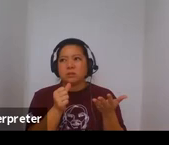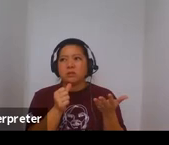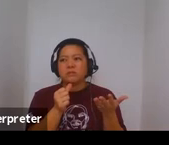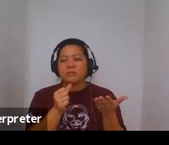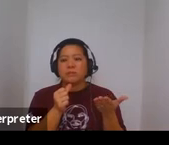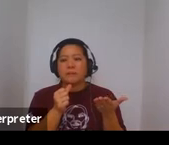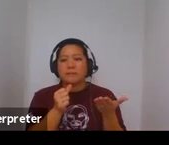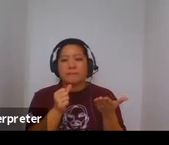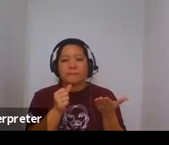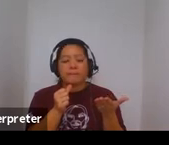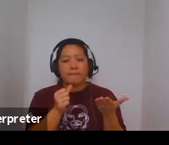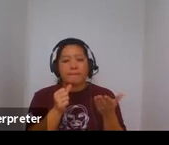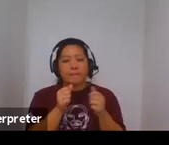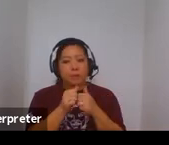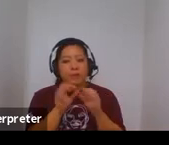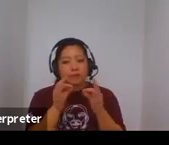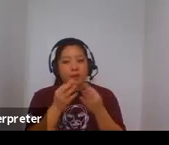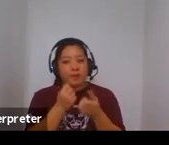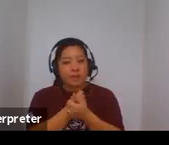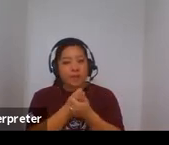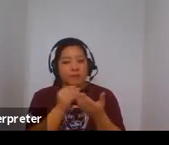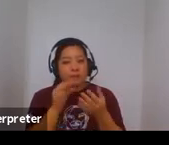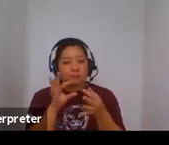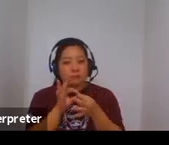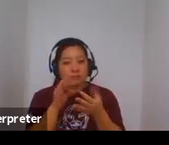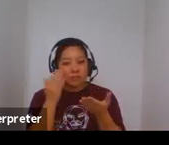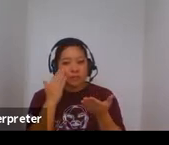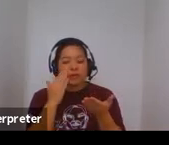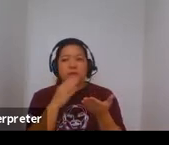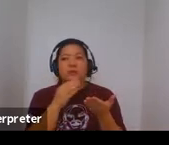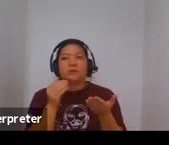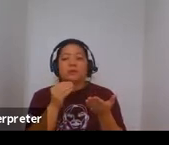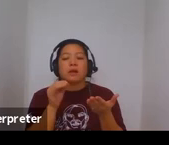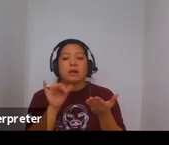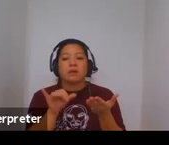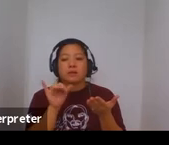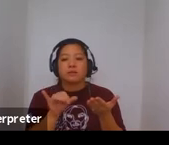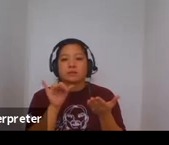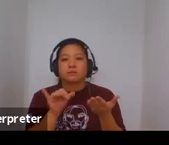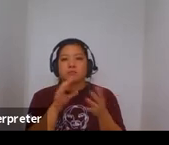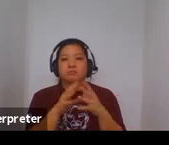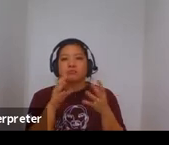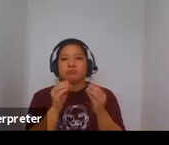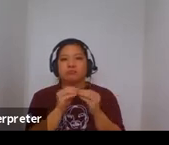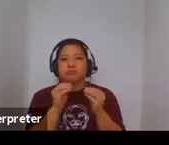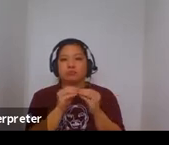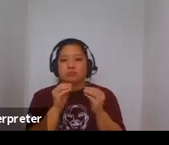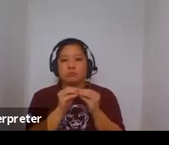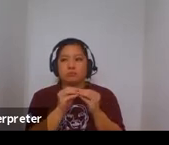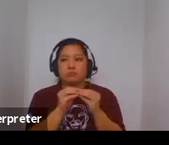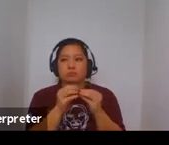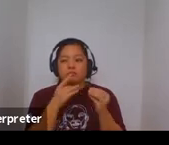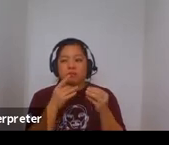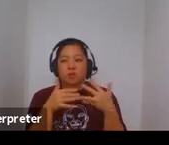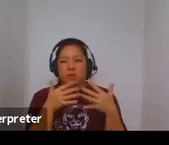It's complicated with family love and attachment. And that's much more gray